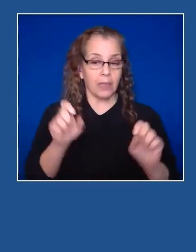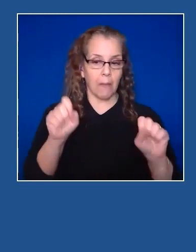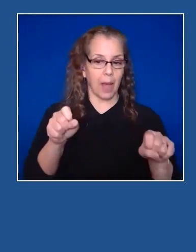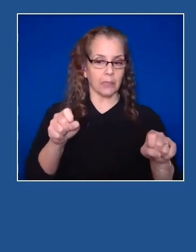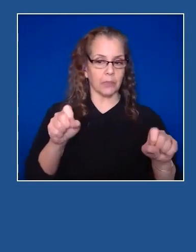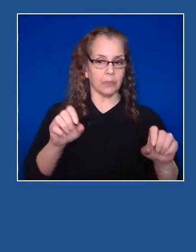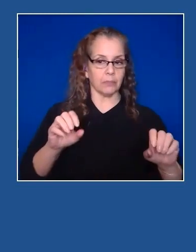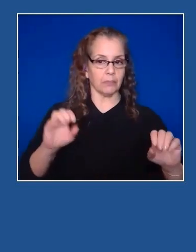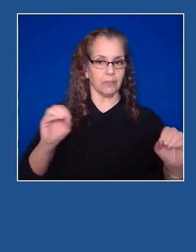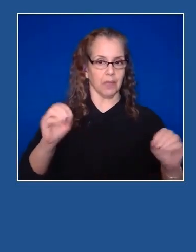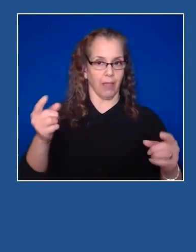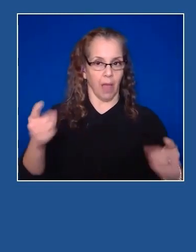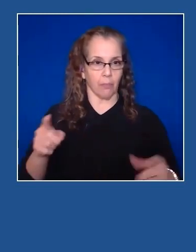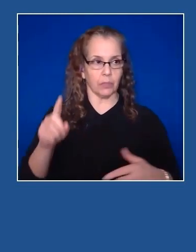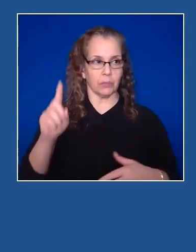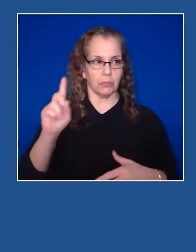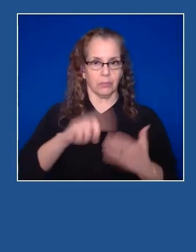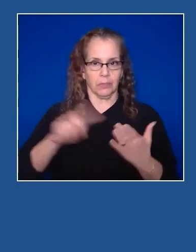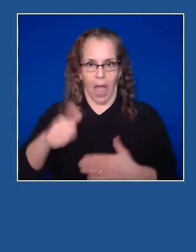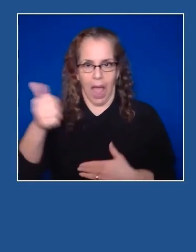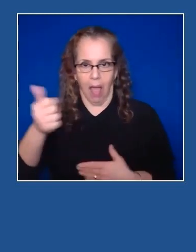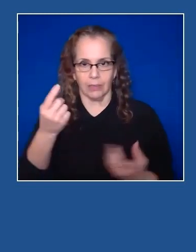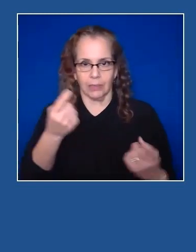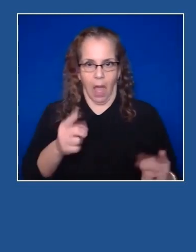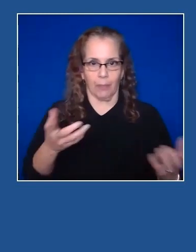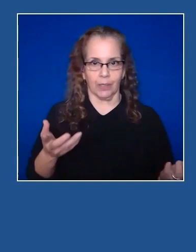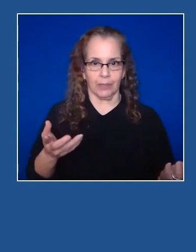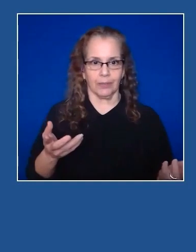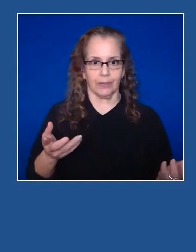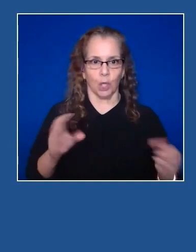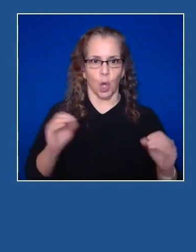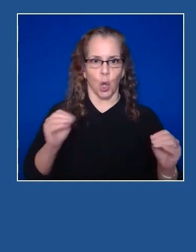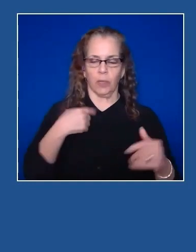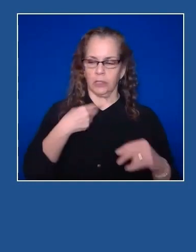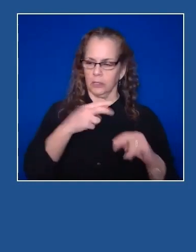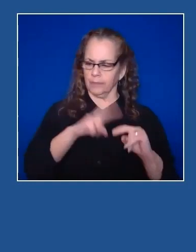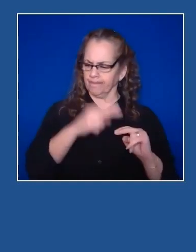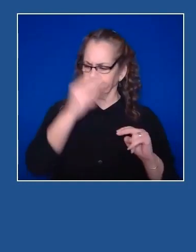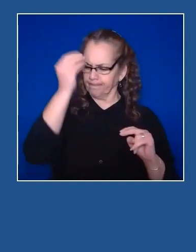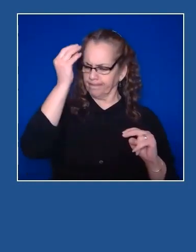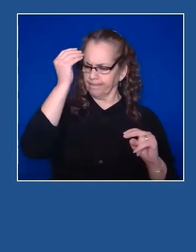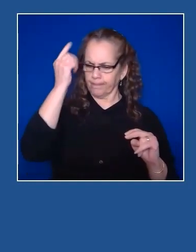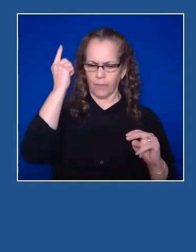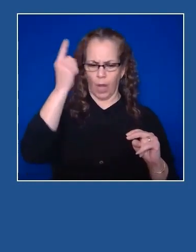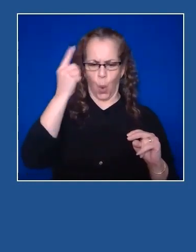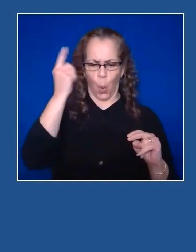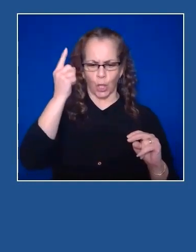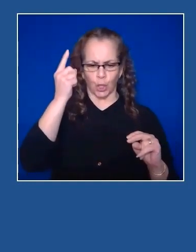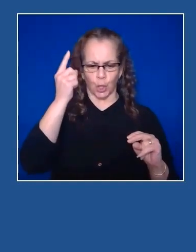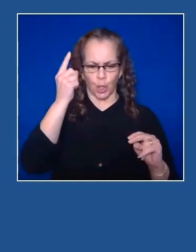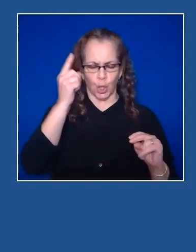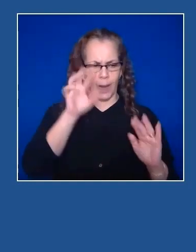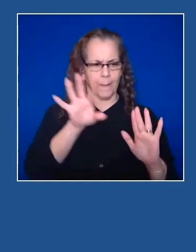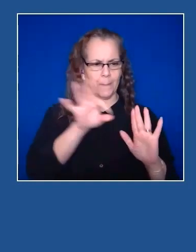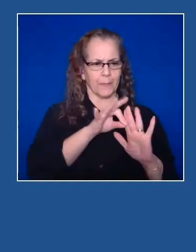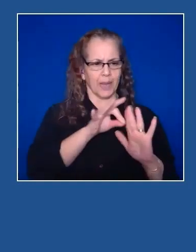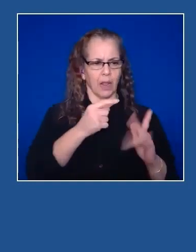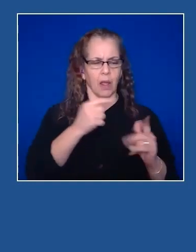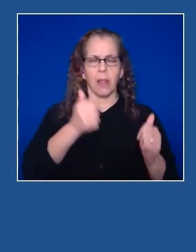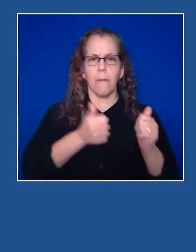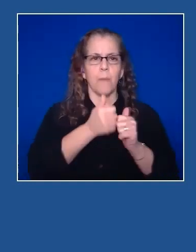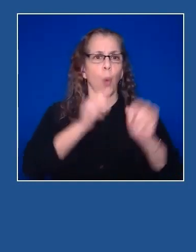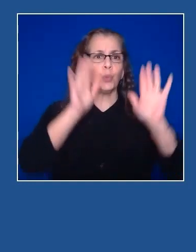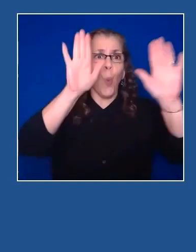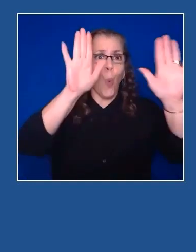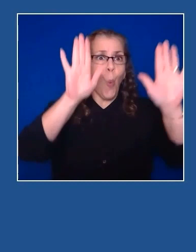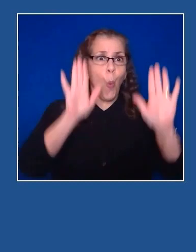will happen. Nobody really sits down on those situations. Yeah, I wonder if, and then picks the most wonderful possible outcome and says,